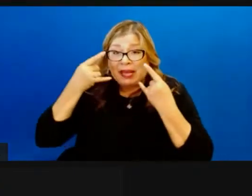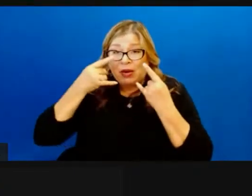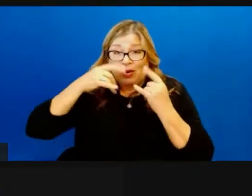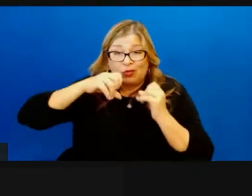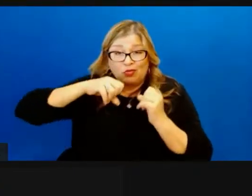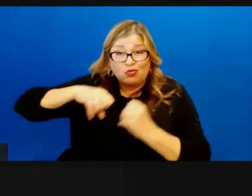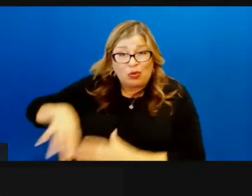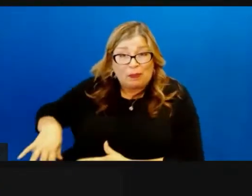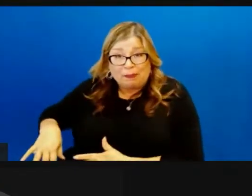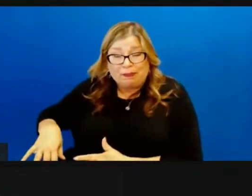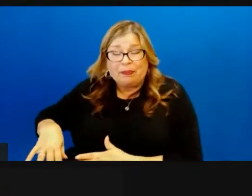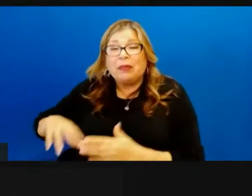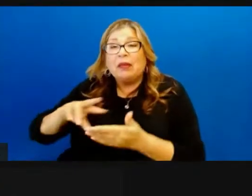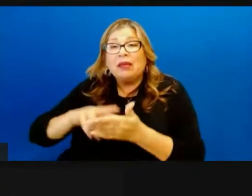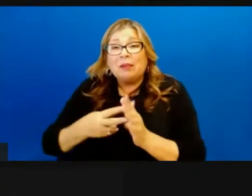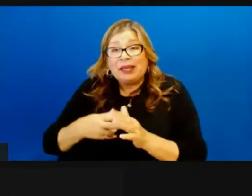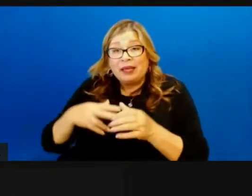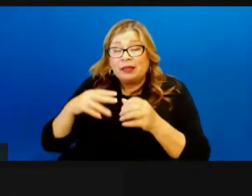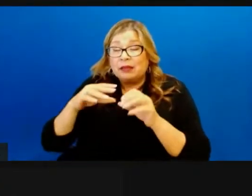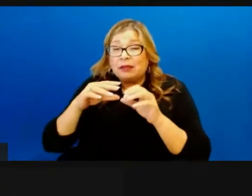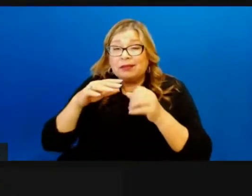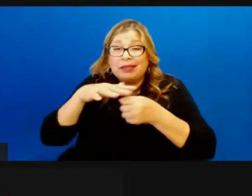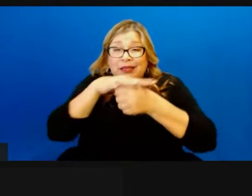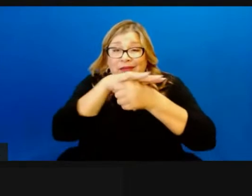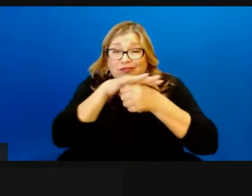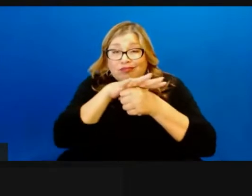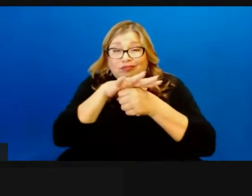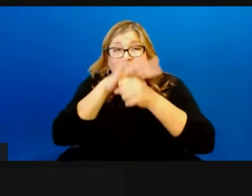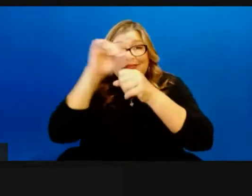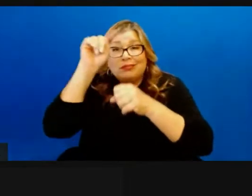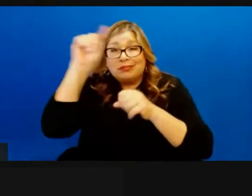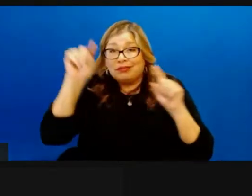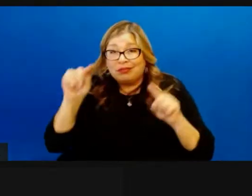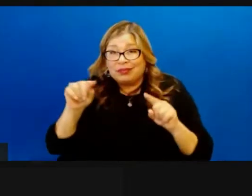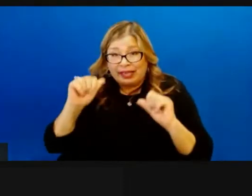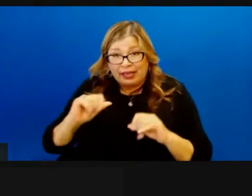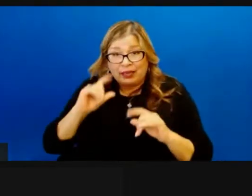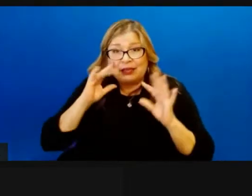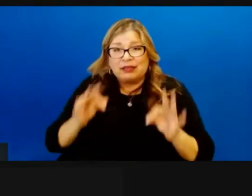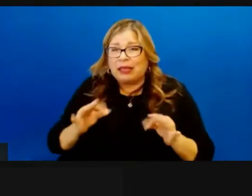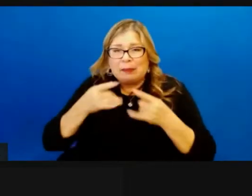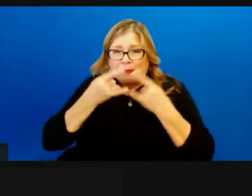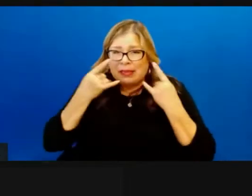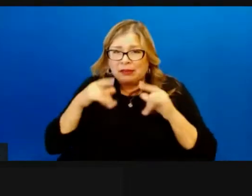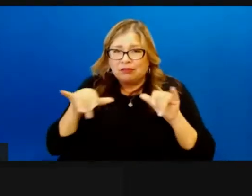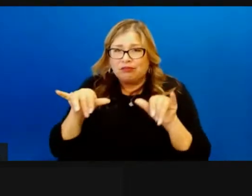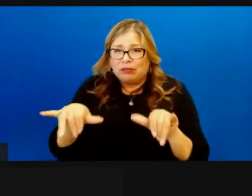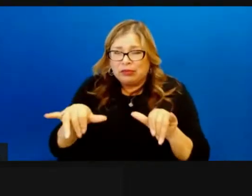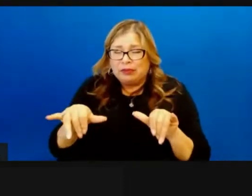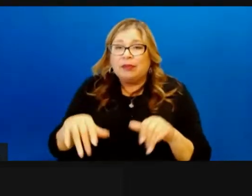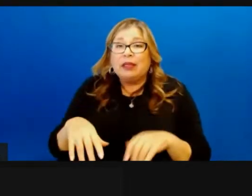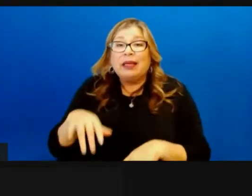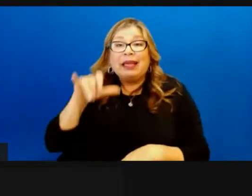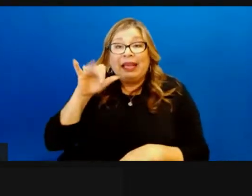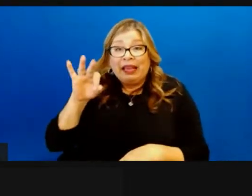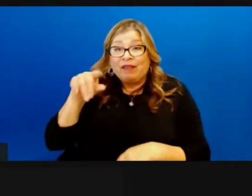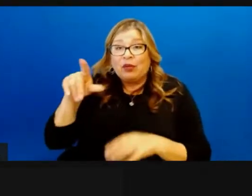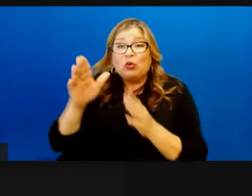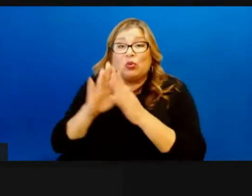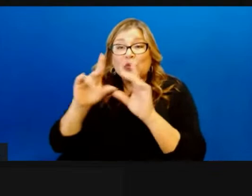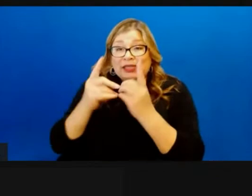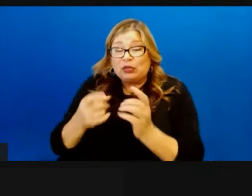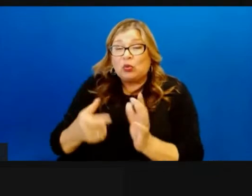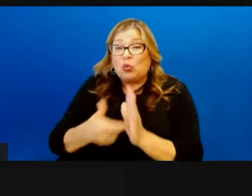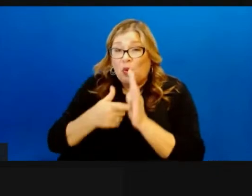their masking policies in place? And if they do so, will they still be provided with masks? So the